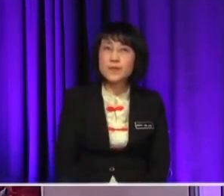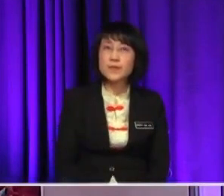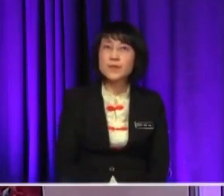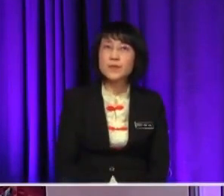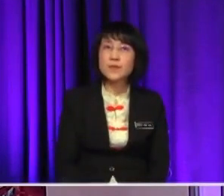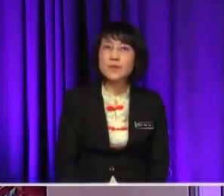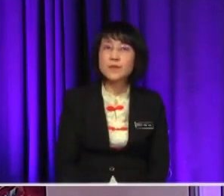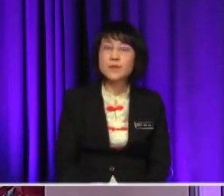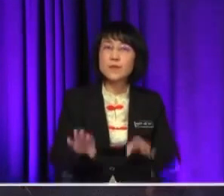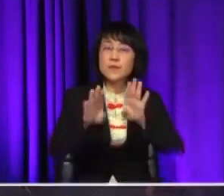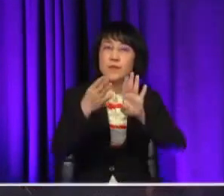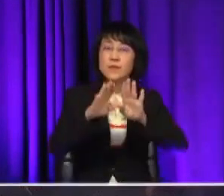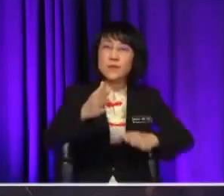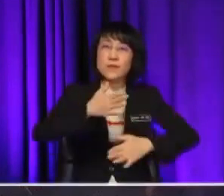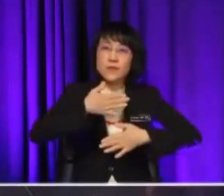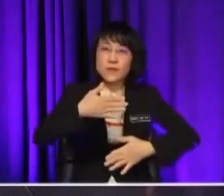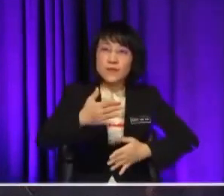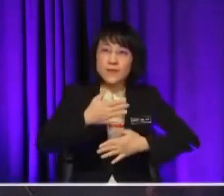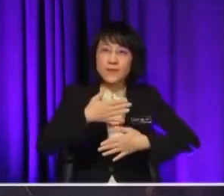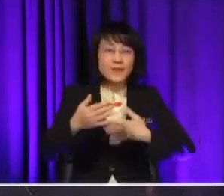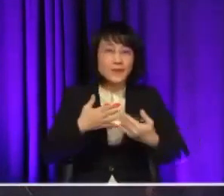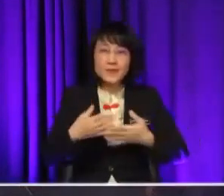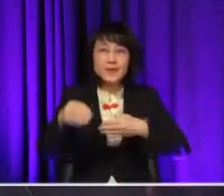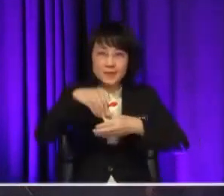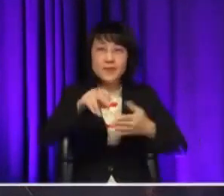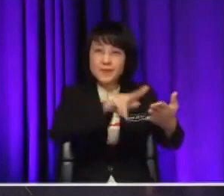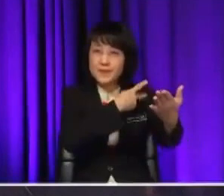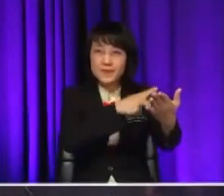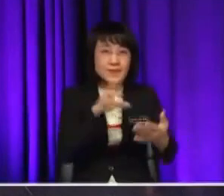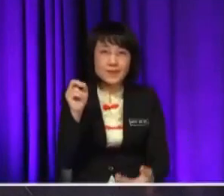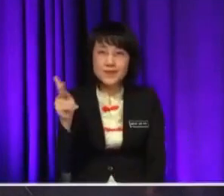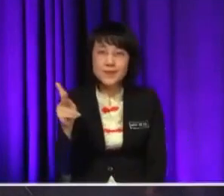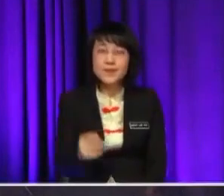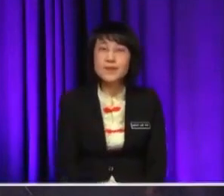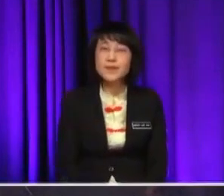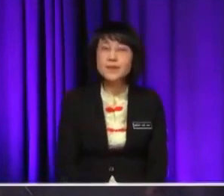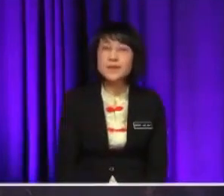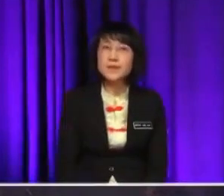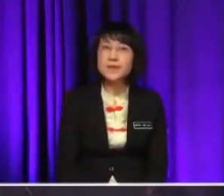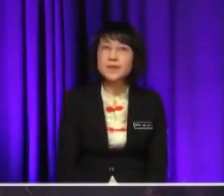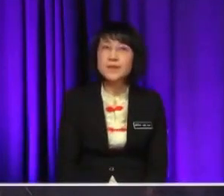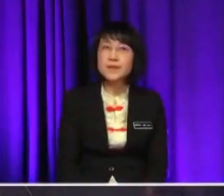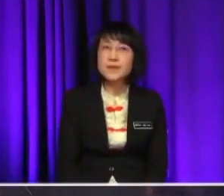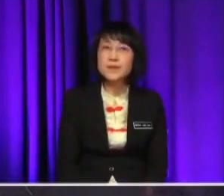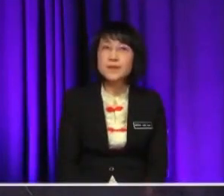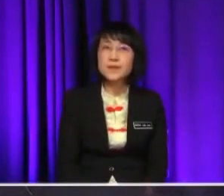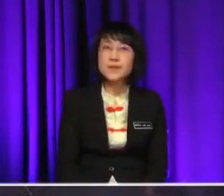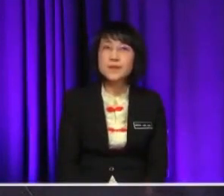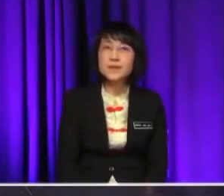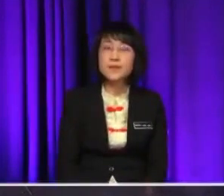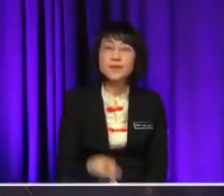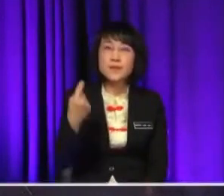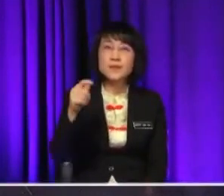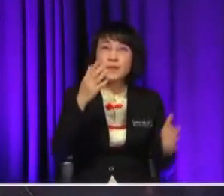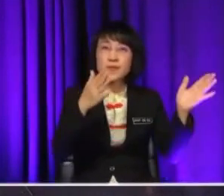breathes, it's fine, Yes. right? That's not personification. Correct. Yeah. But if you say the